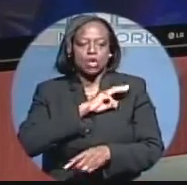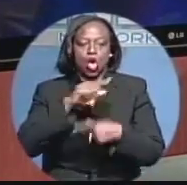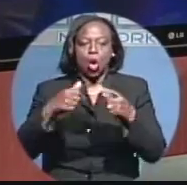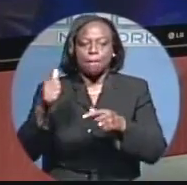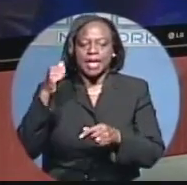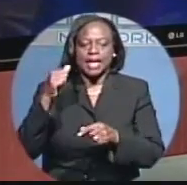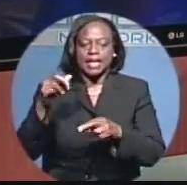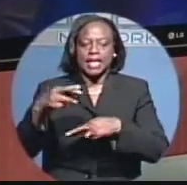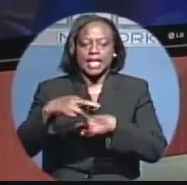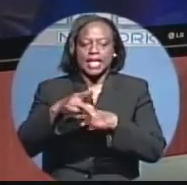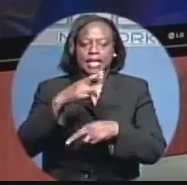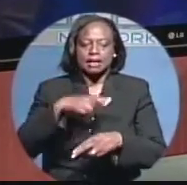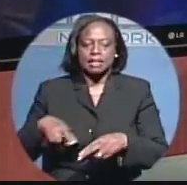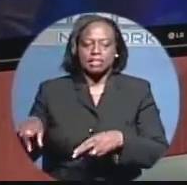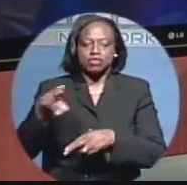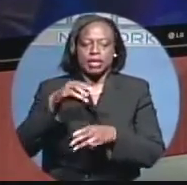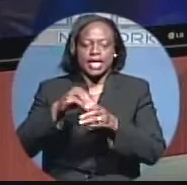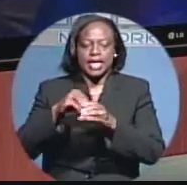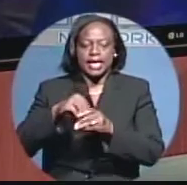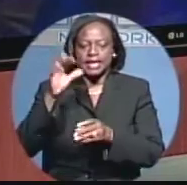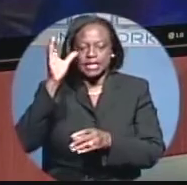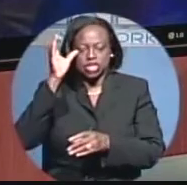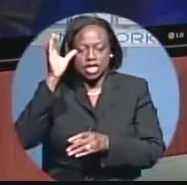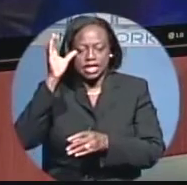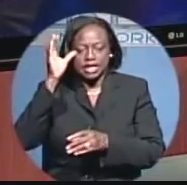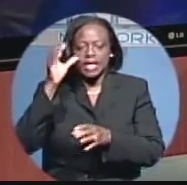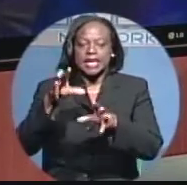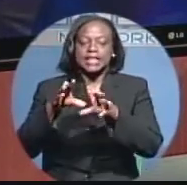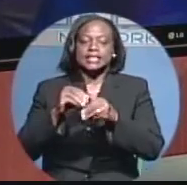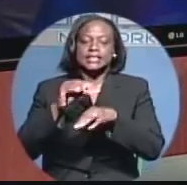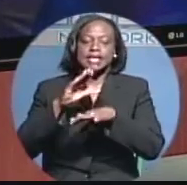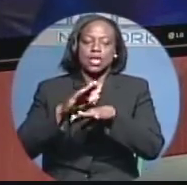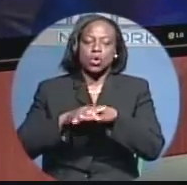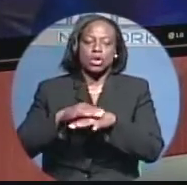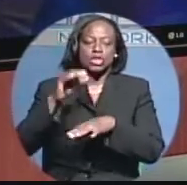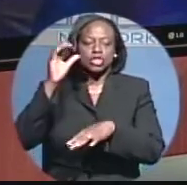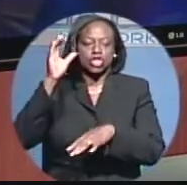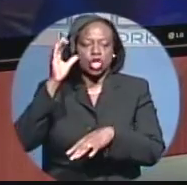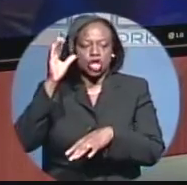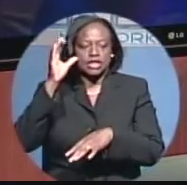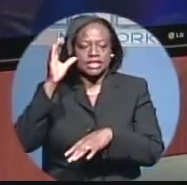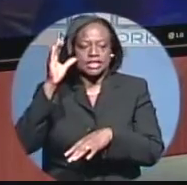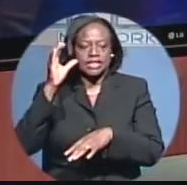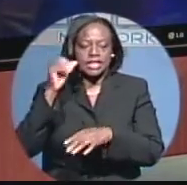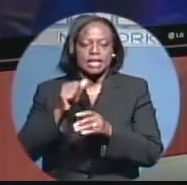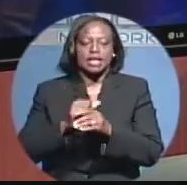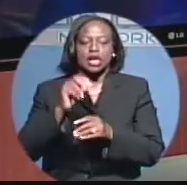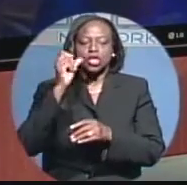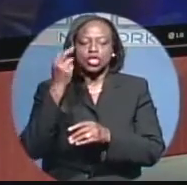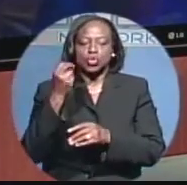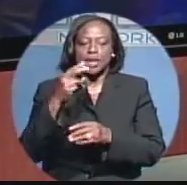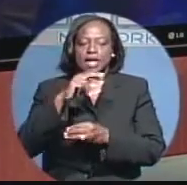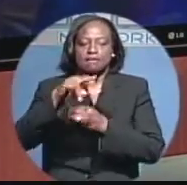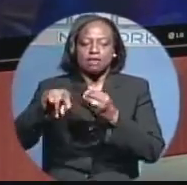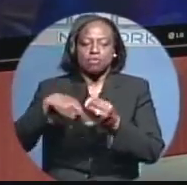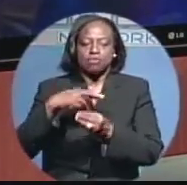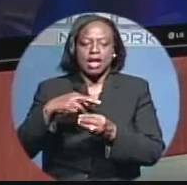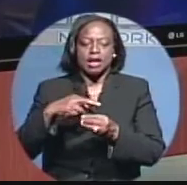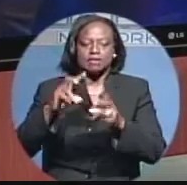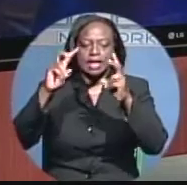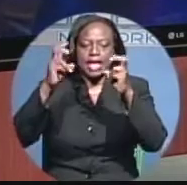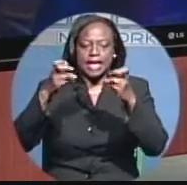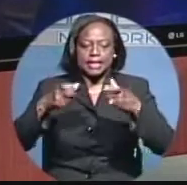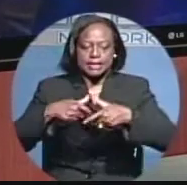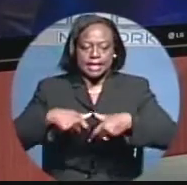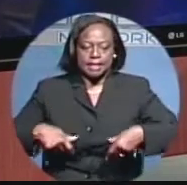June 28th in Macau, China. Tank will take on Chauncey the Hammer Welliver in a 12-round title bout. The Bahamian heads in with